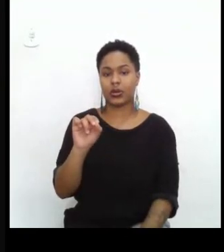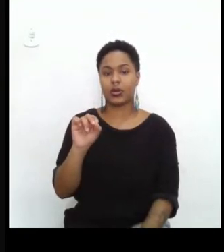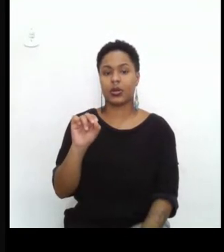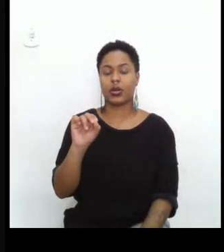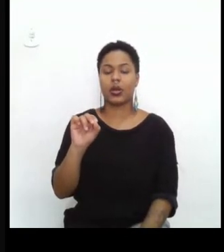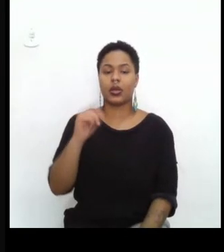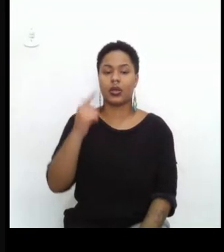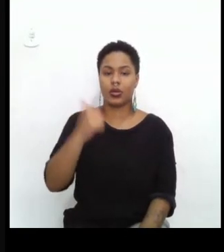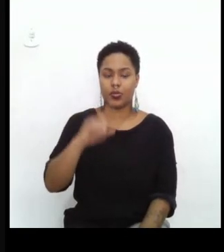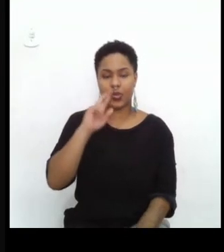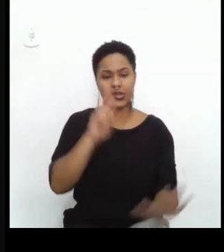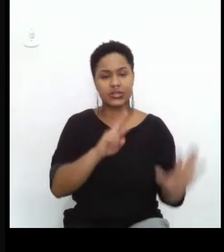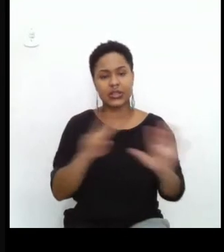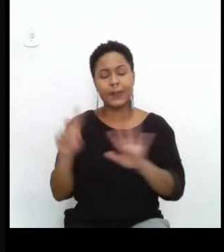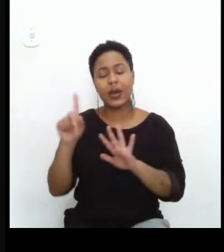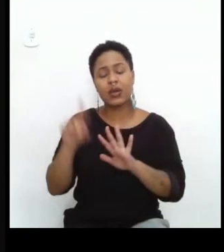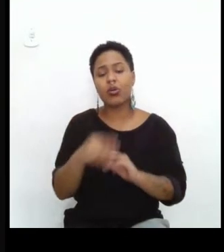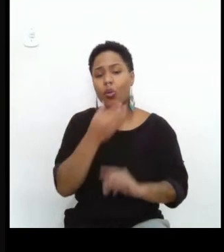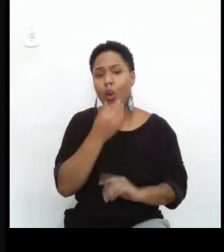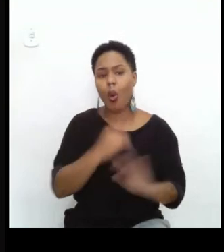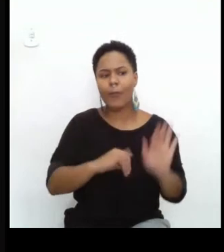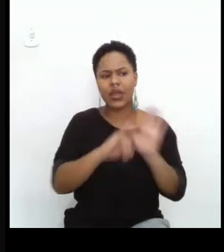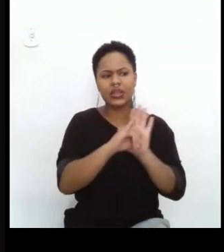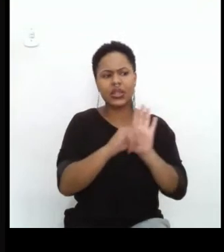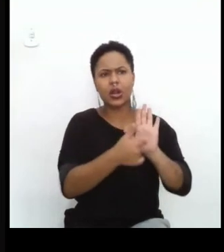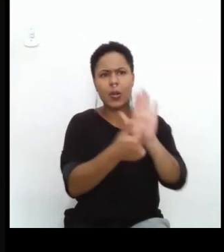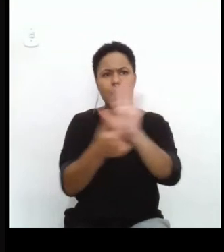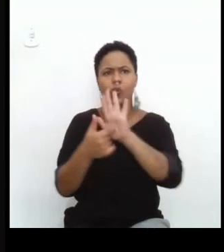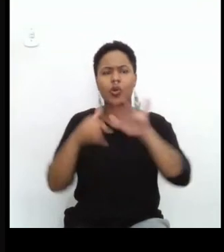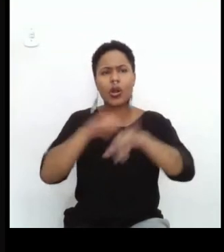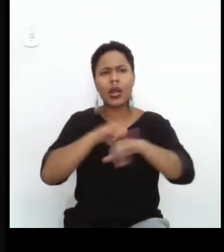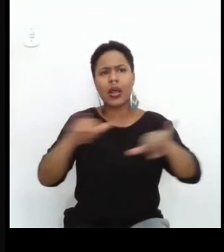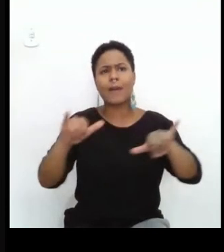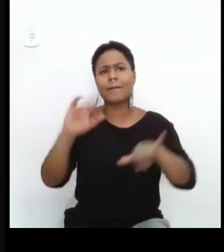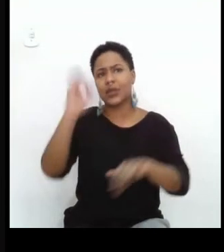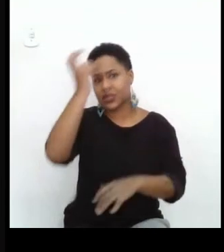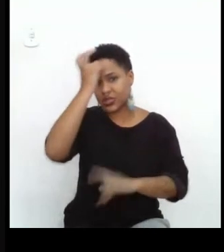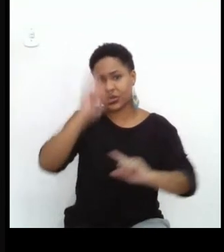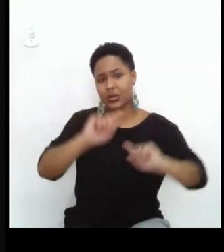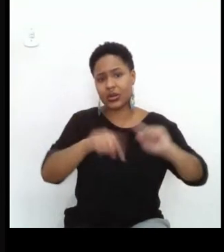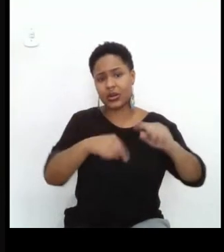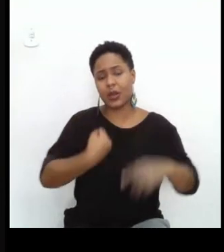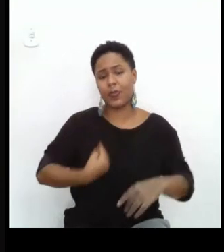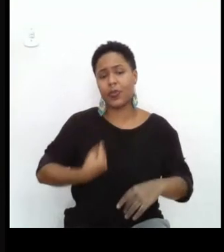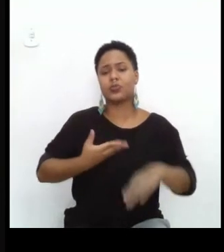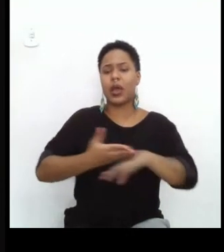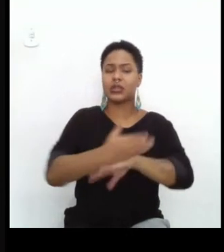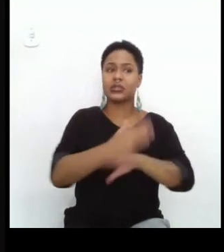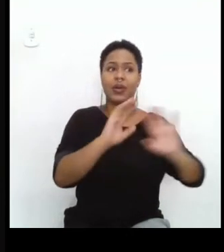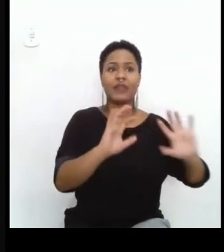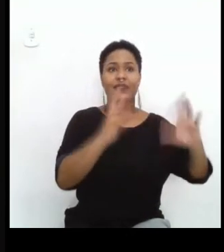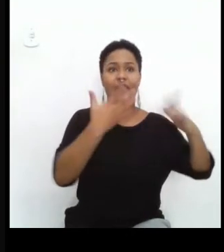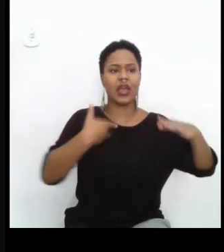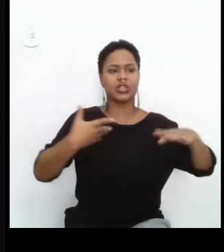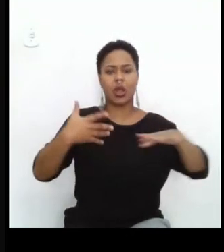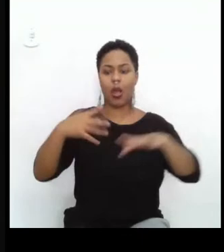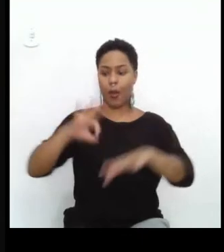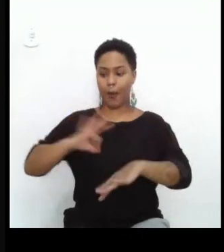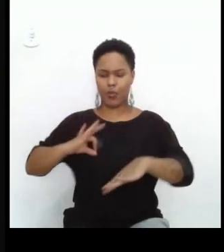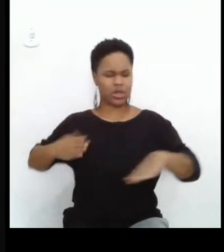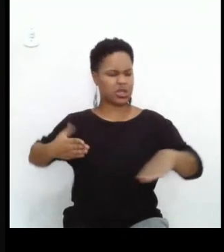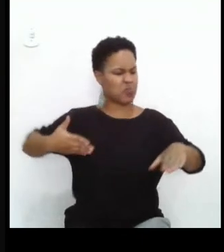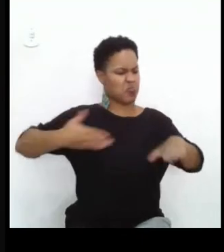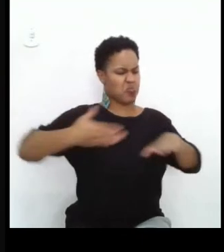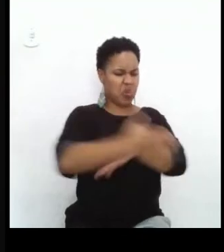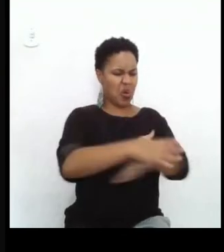just need a friend and rare Breed and clear há entre o Slayer bico on at